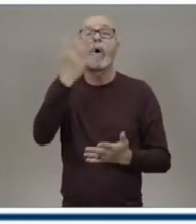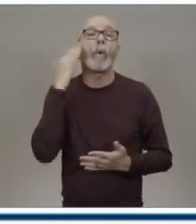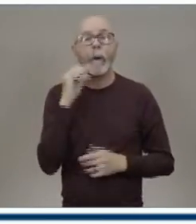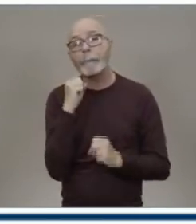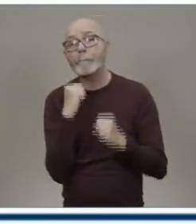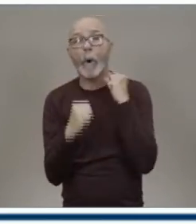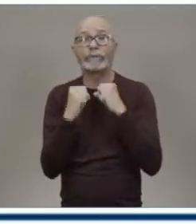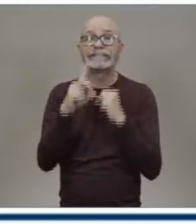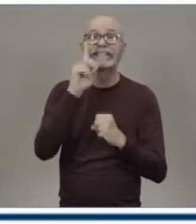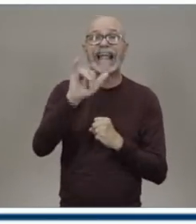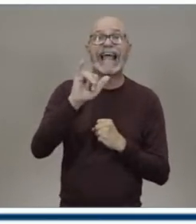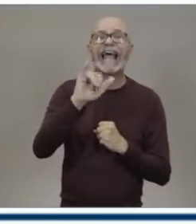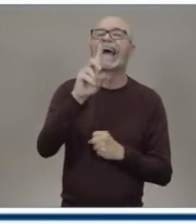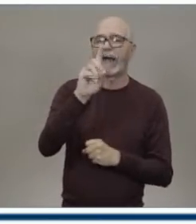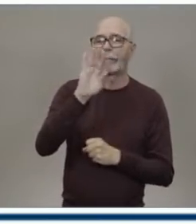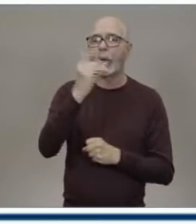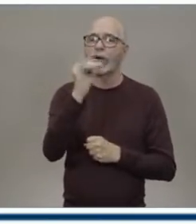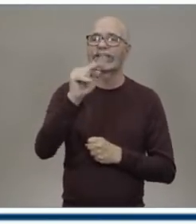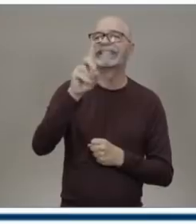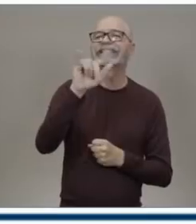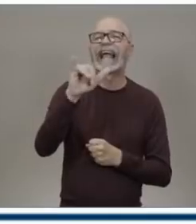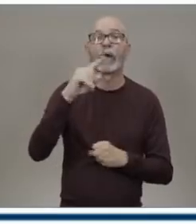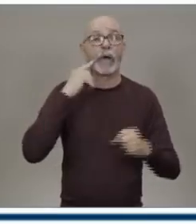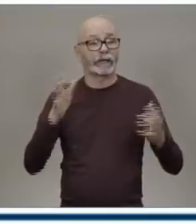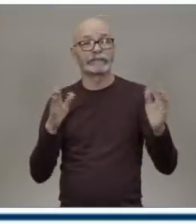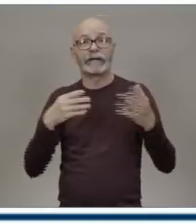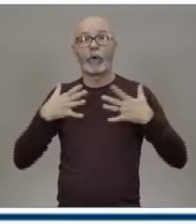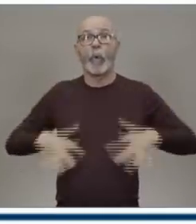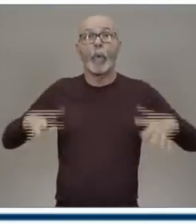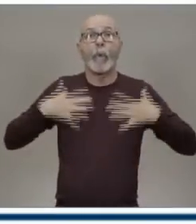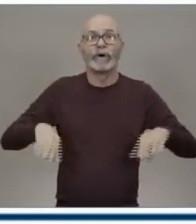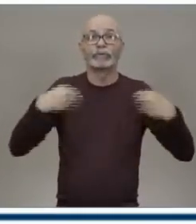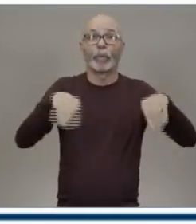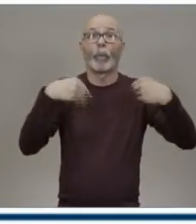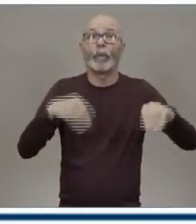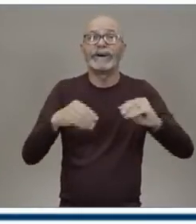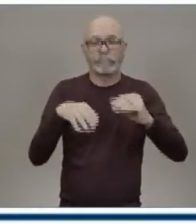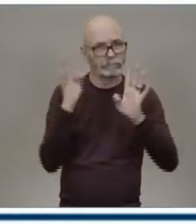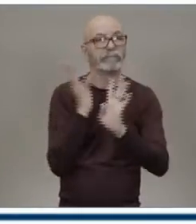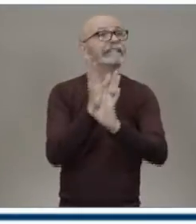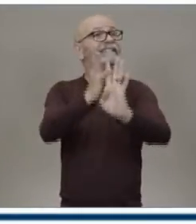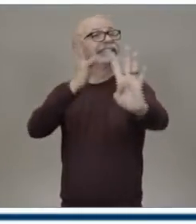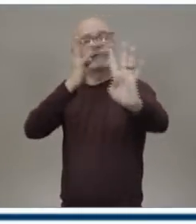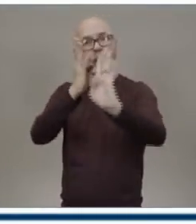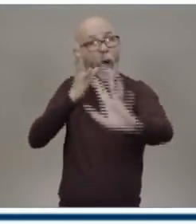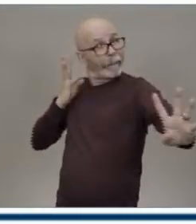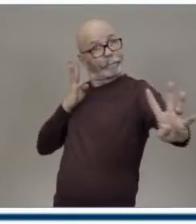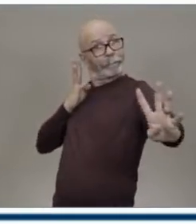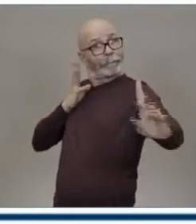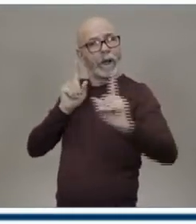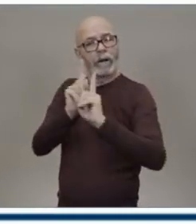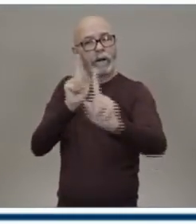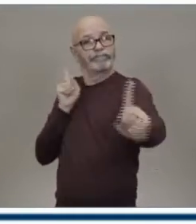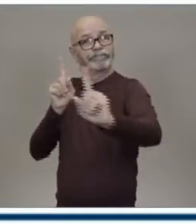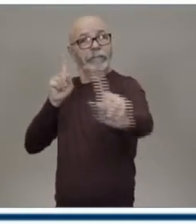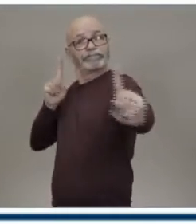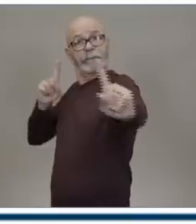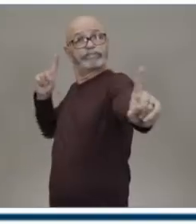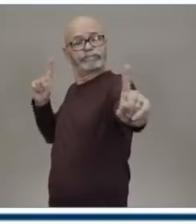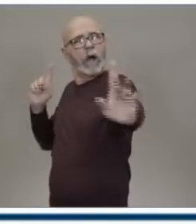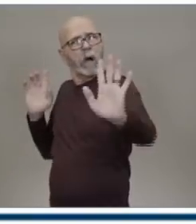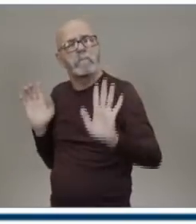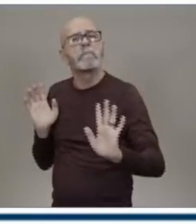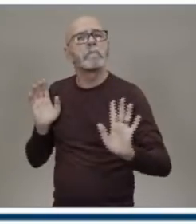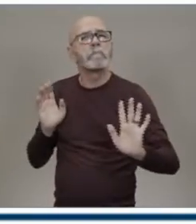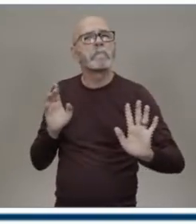meters between each other or between groups before you can enter most stores. But I would also encourage people to think about, instead of